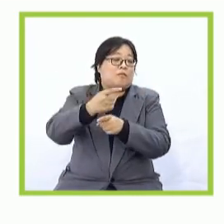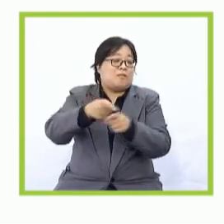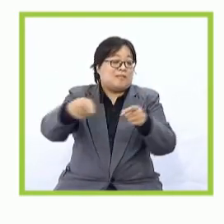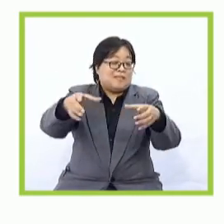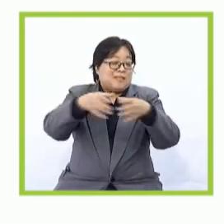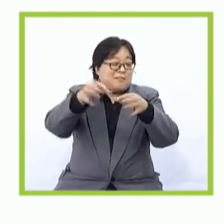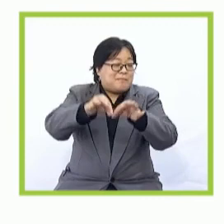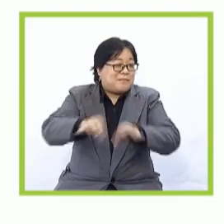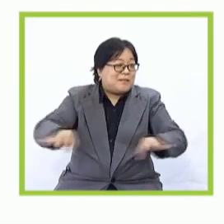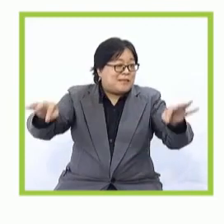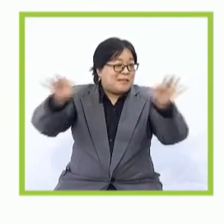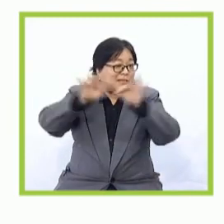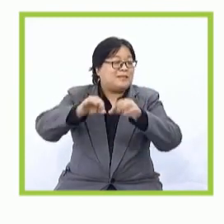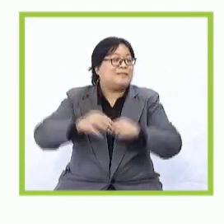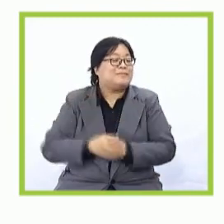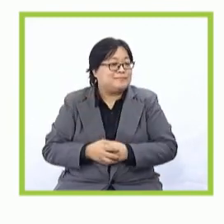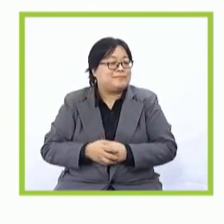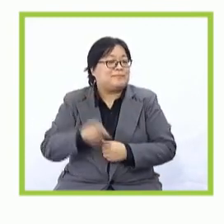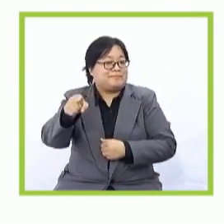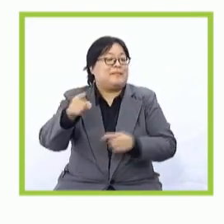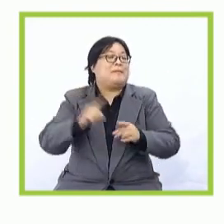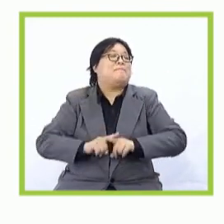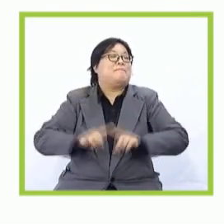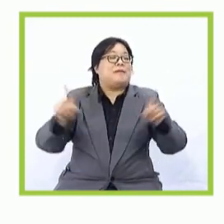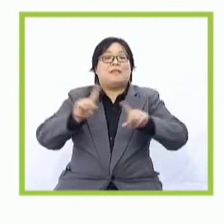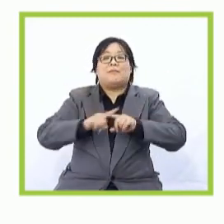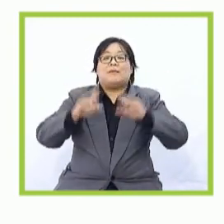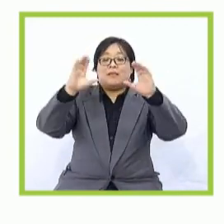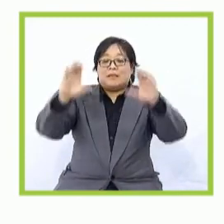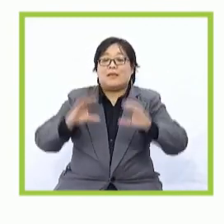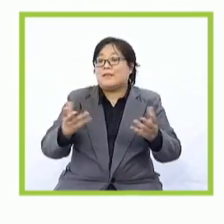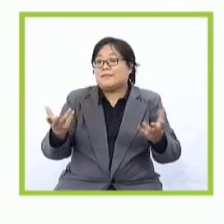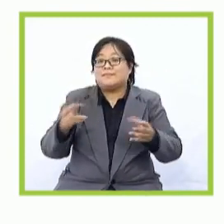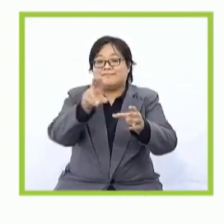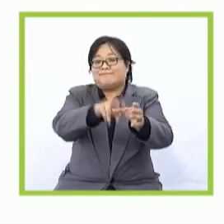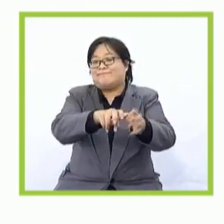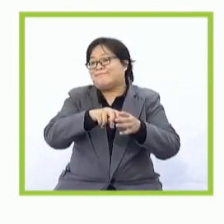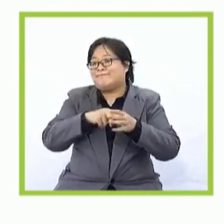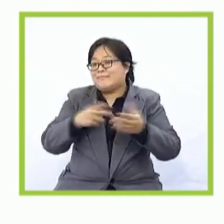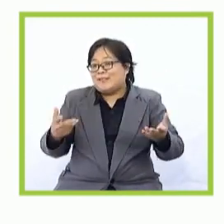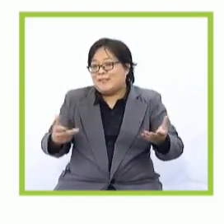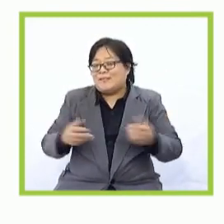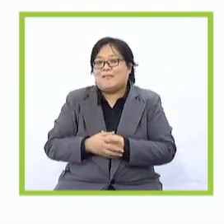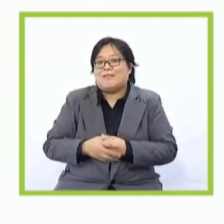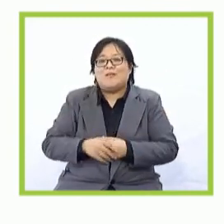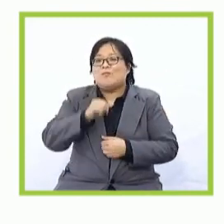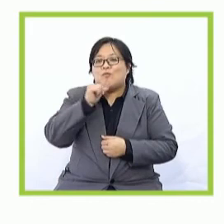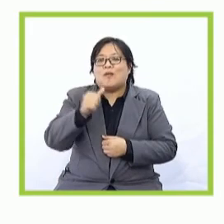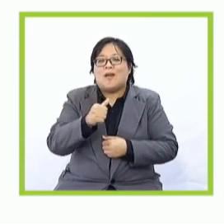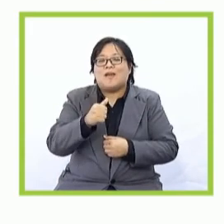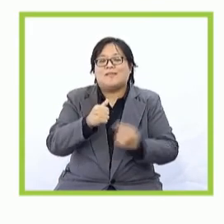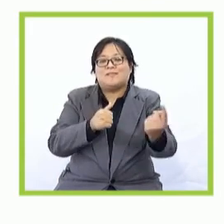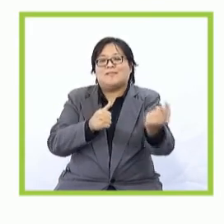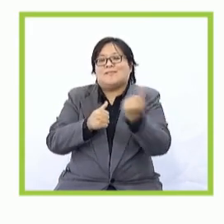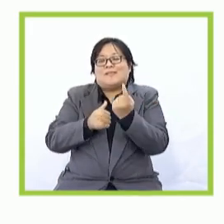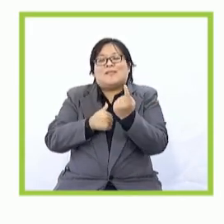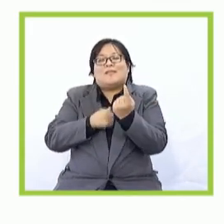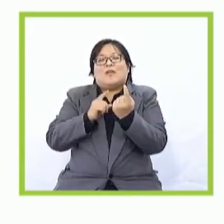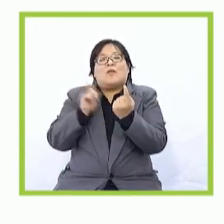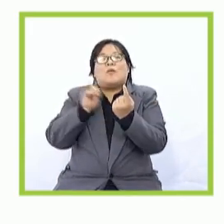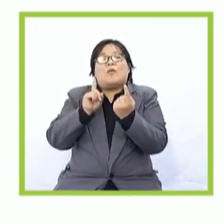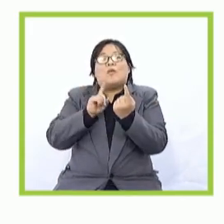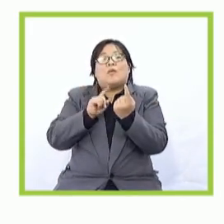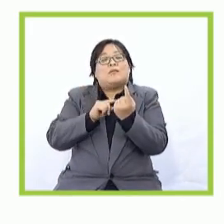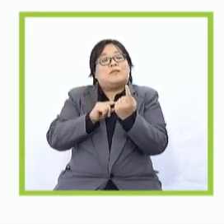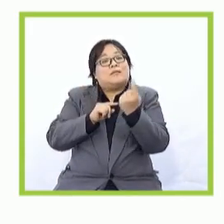group. They're the people that make a difference. But the way to get them is not to try to bring them to your side, is to show